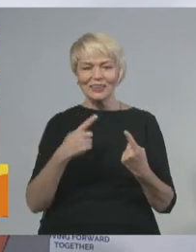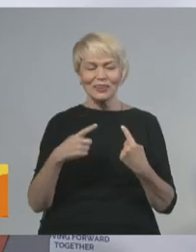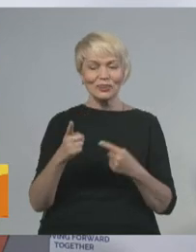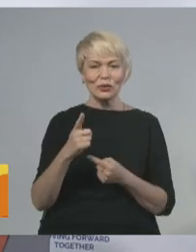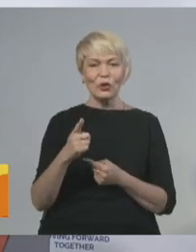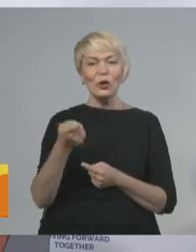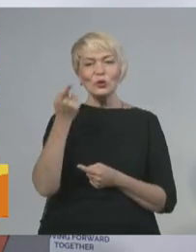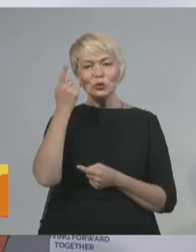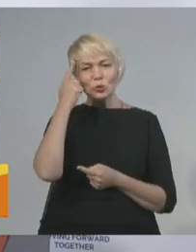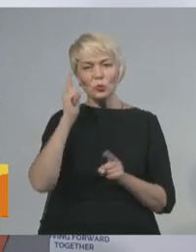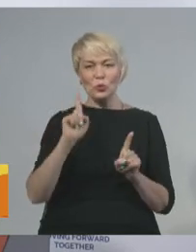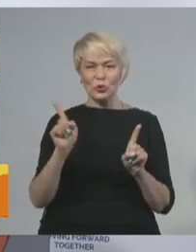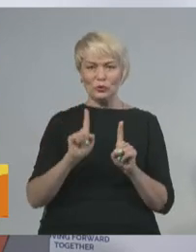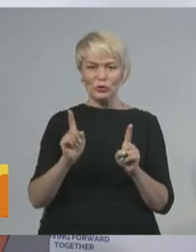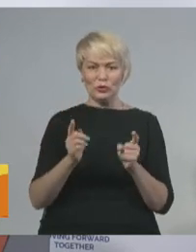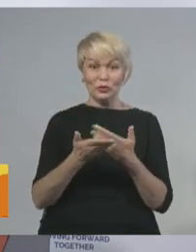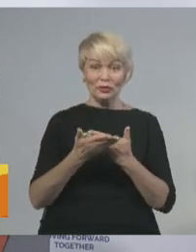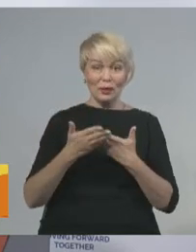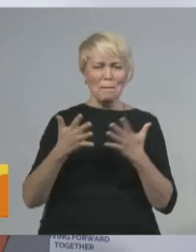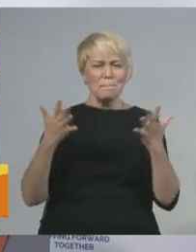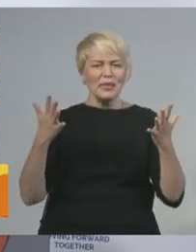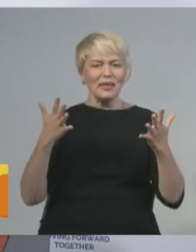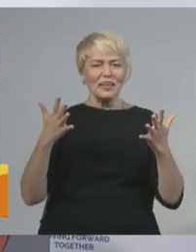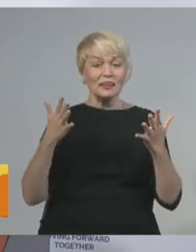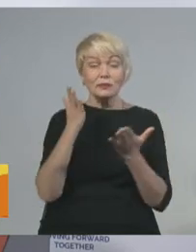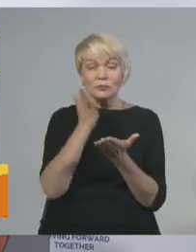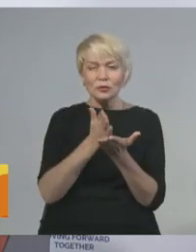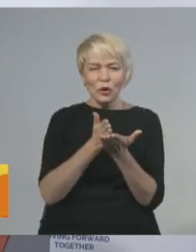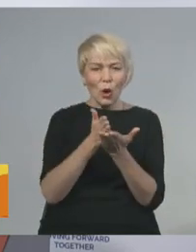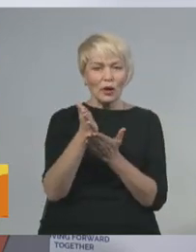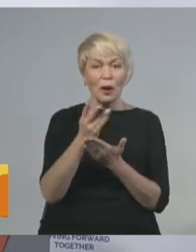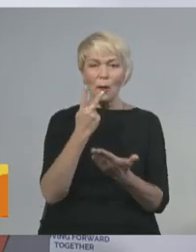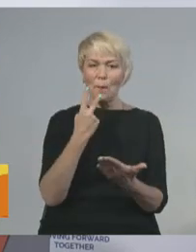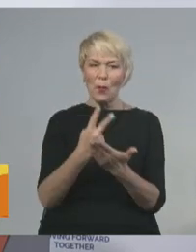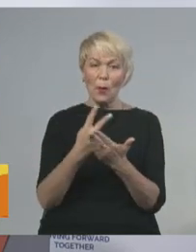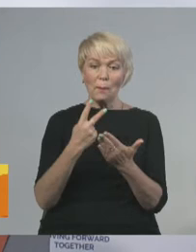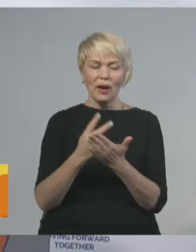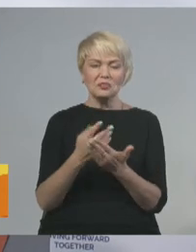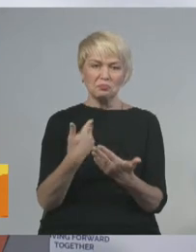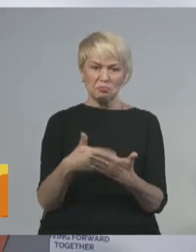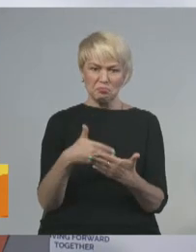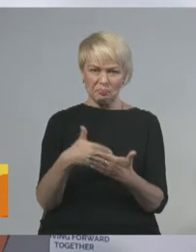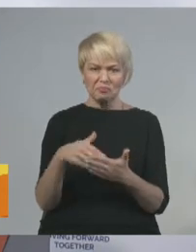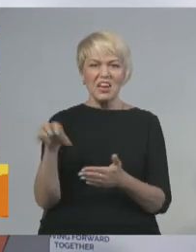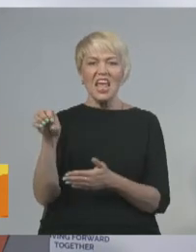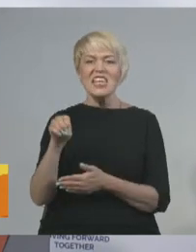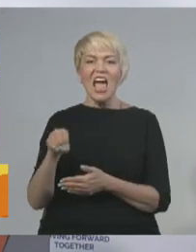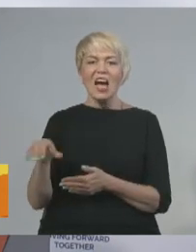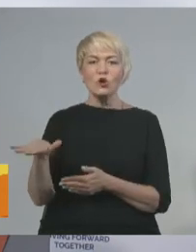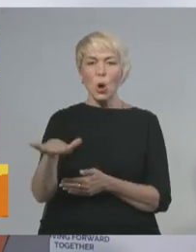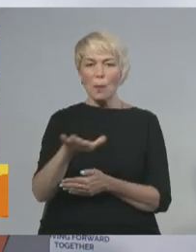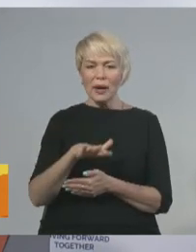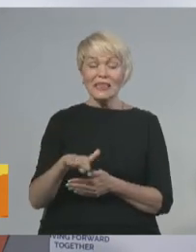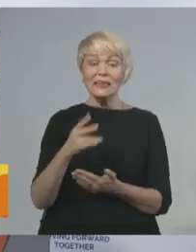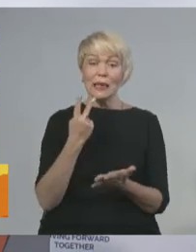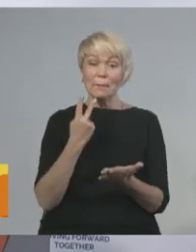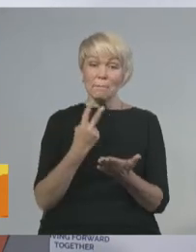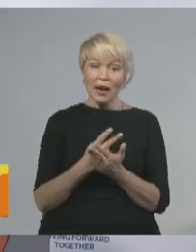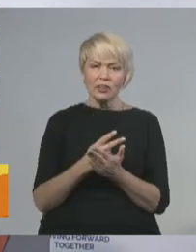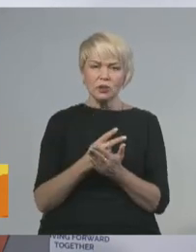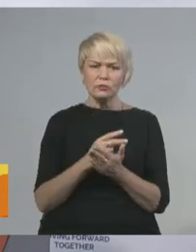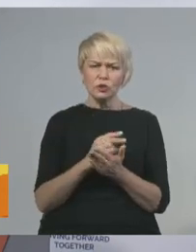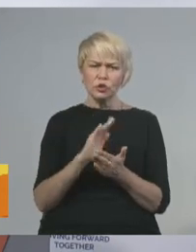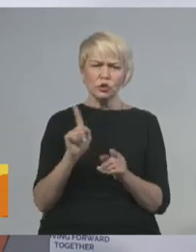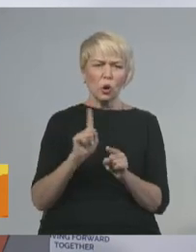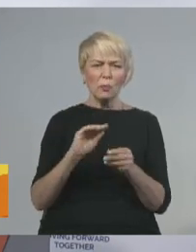can show you the exam show them the example of european media we see the challenges are pretty much the same responses are different because we